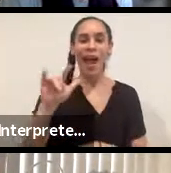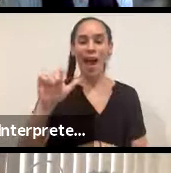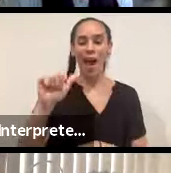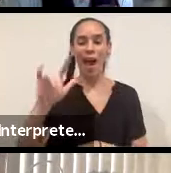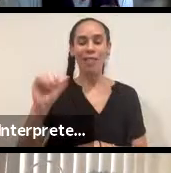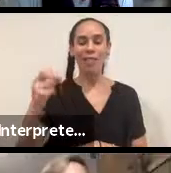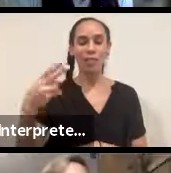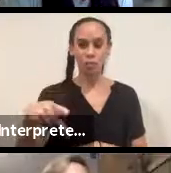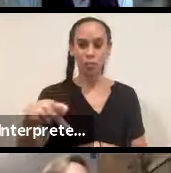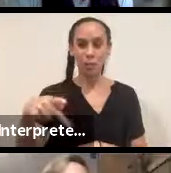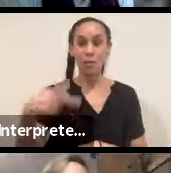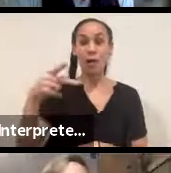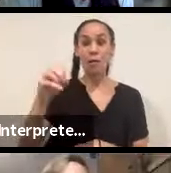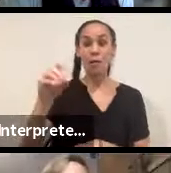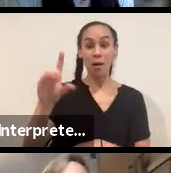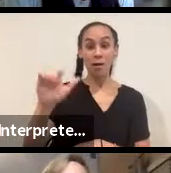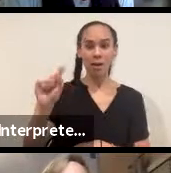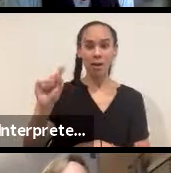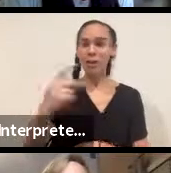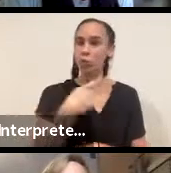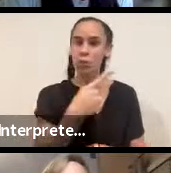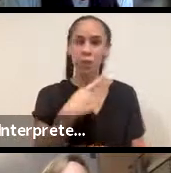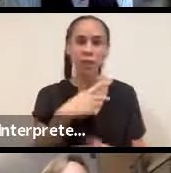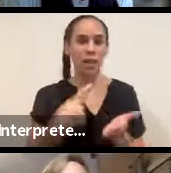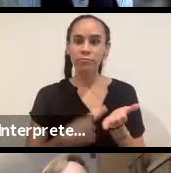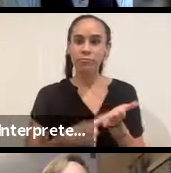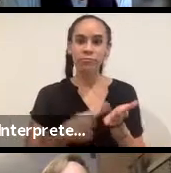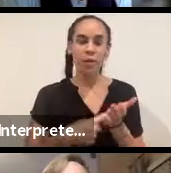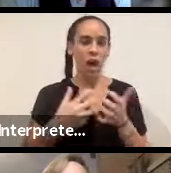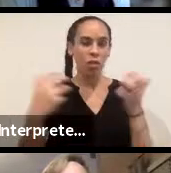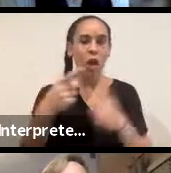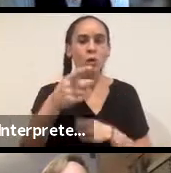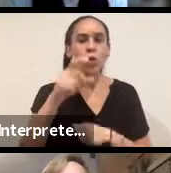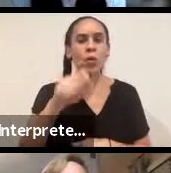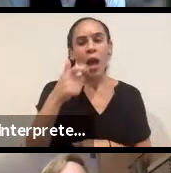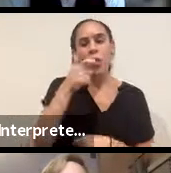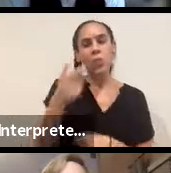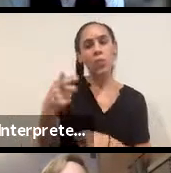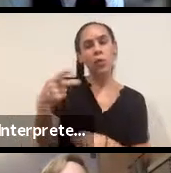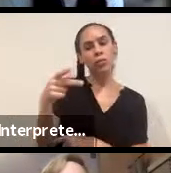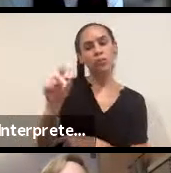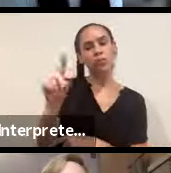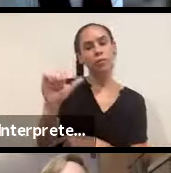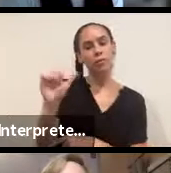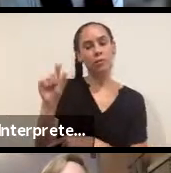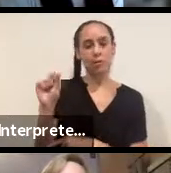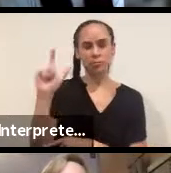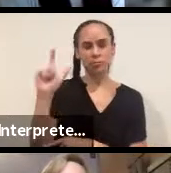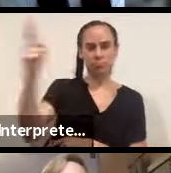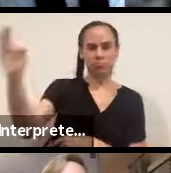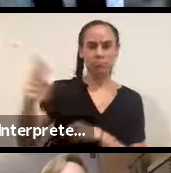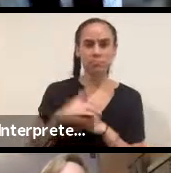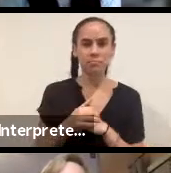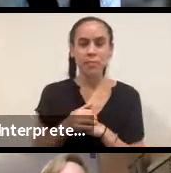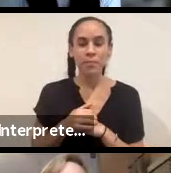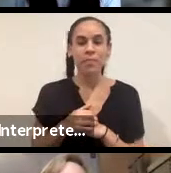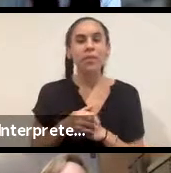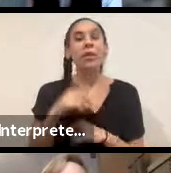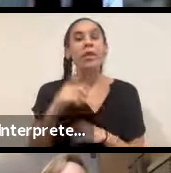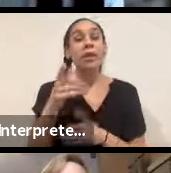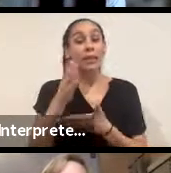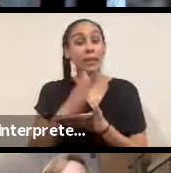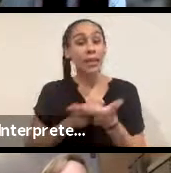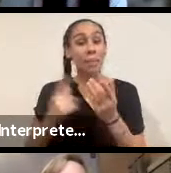a lot and it was amazing. And you'll get to check out the podcast eventually. But there were some questions we didn't actually